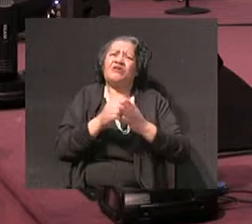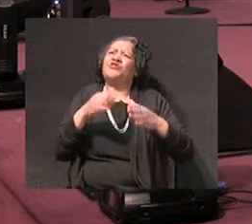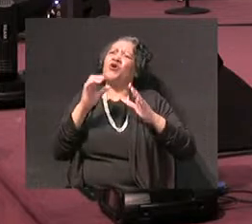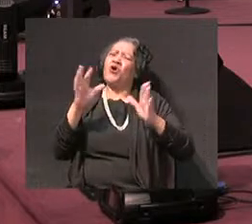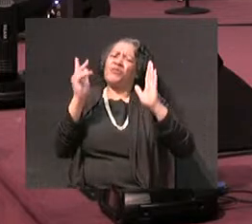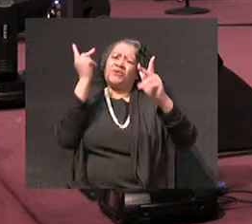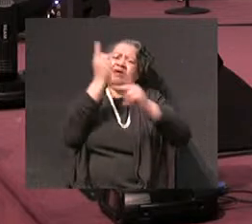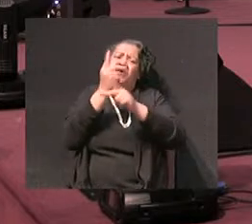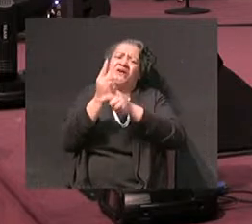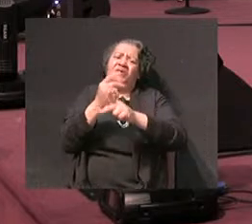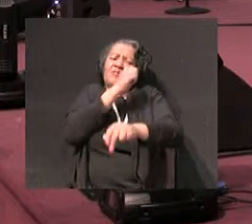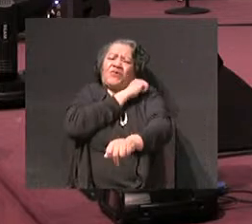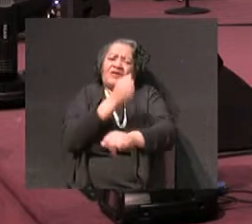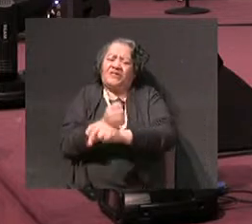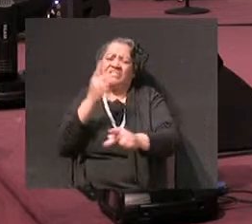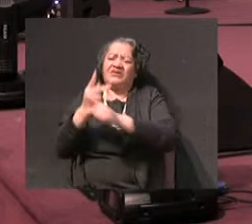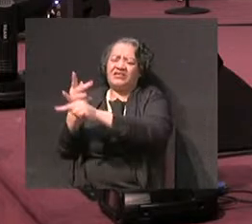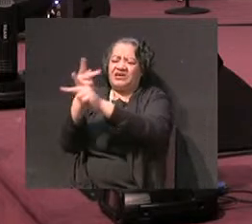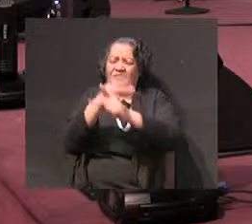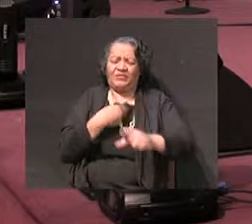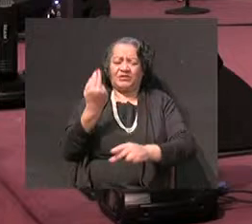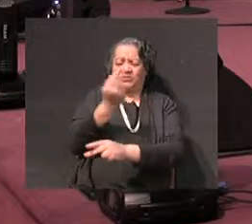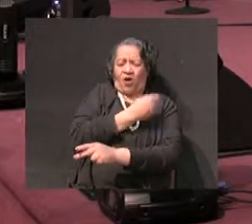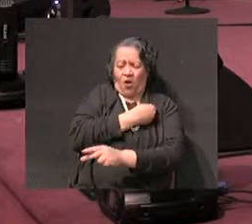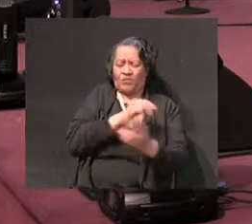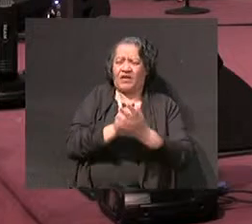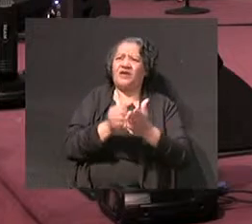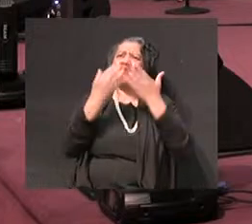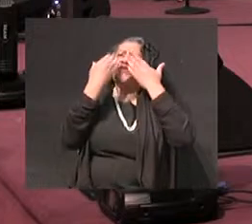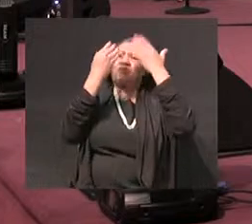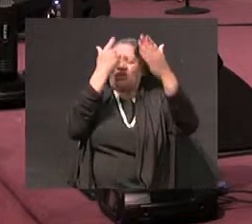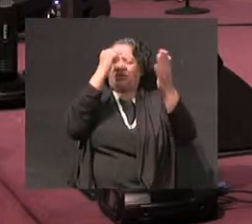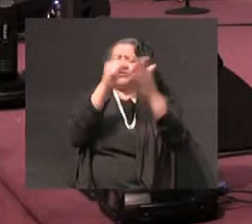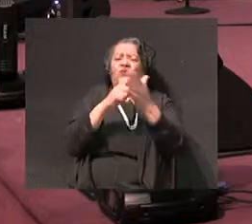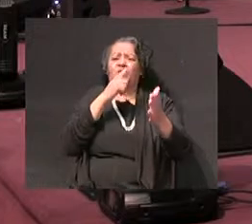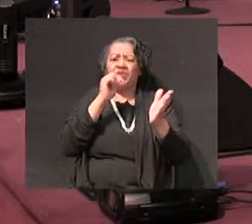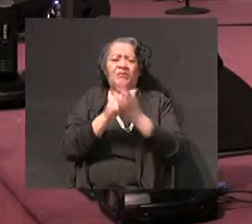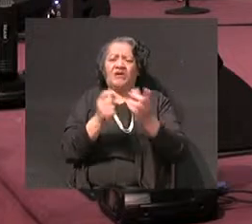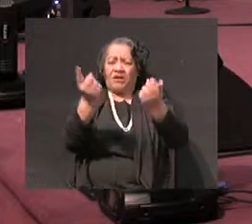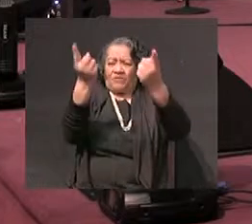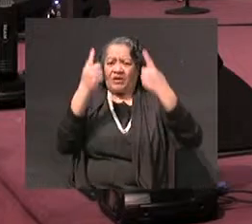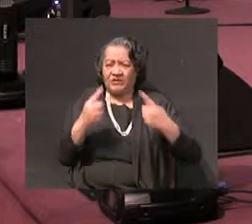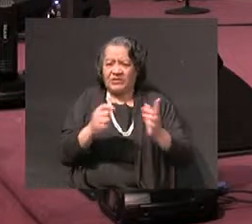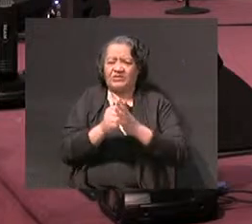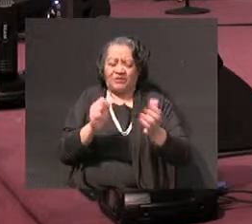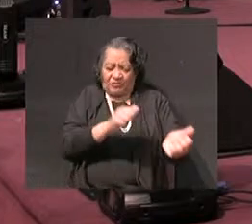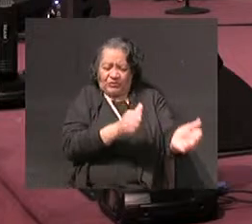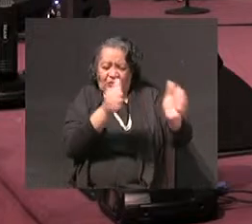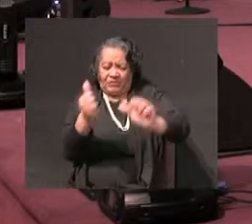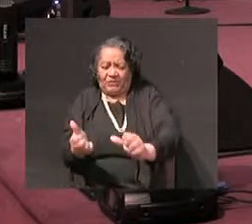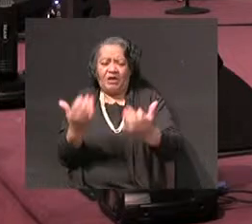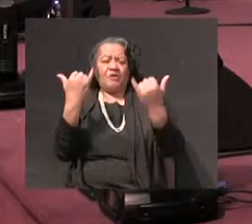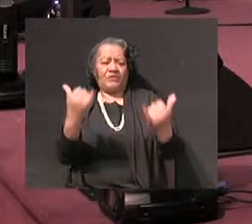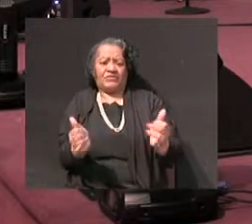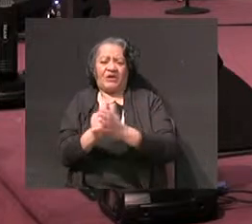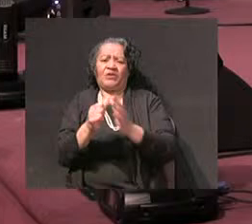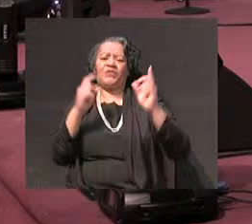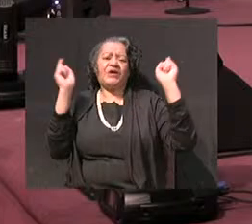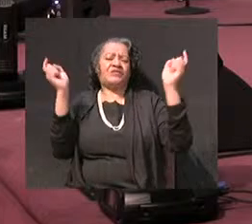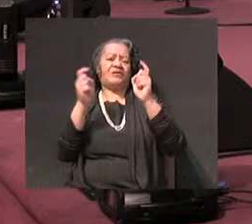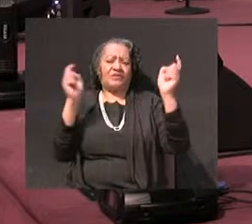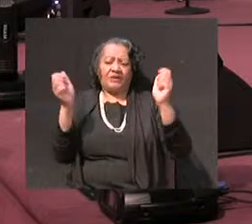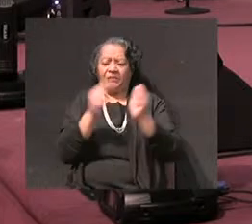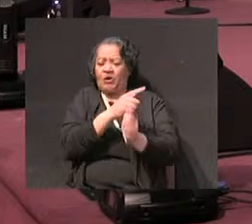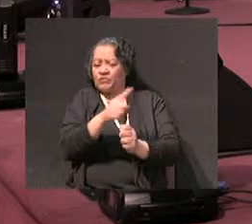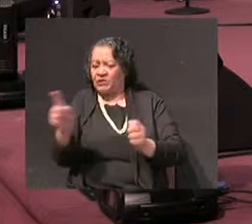power keeps each and every one of us. And Lord, we just want to thank you for those who came forward for baptism this day. We celebrate